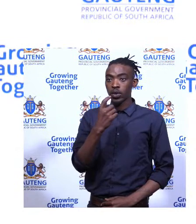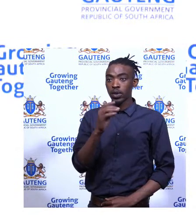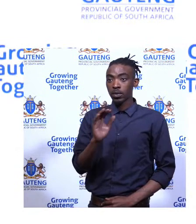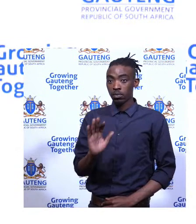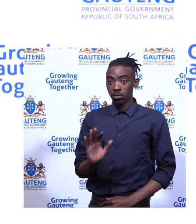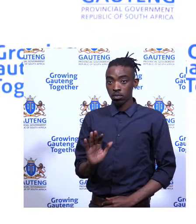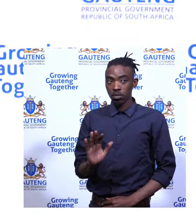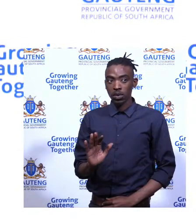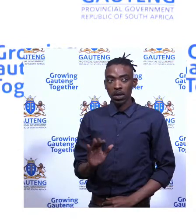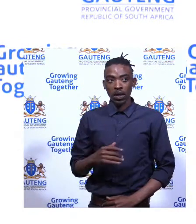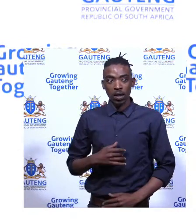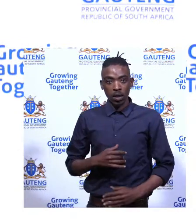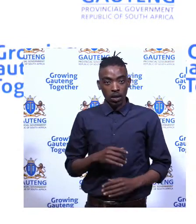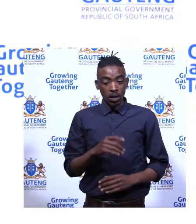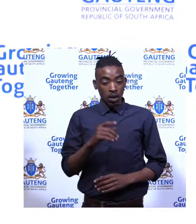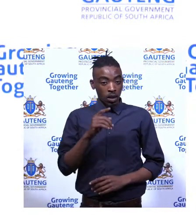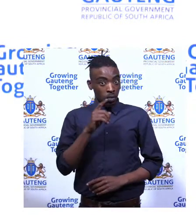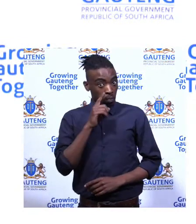let me check